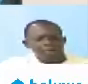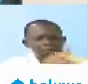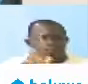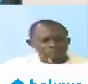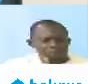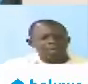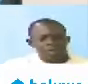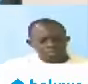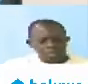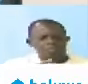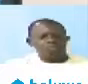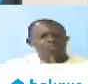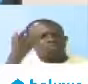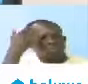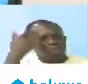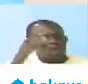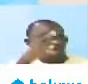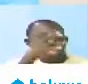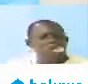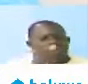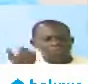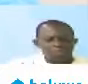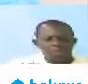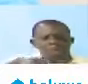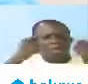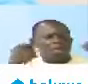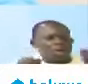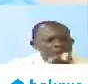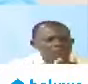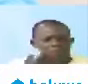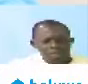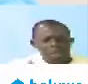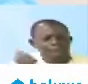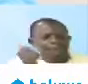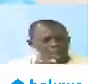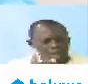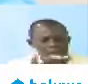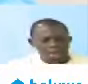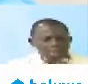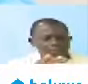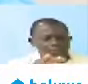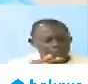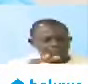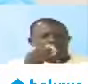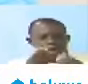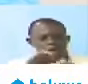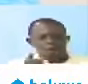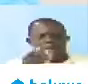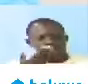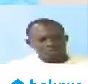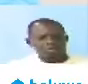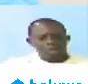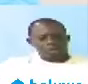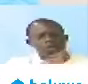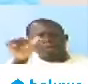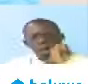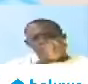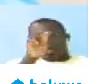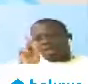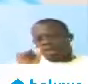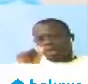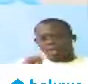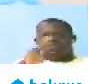I go and dig groundnut for people and they pay me. If I have something, I come to Kanuma. After some time, I return to Senegal. In those